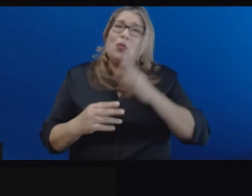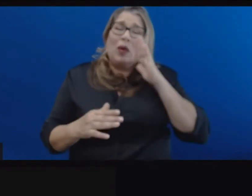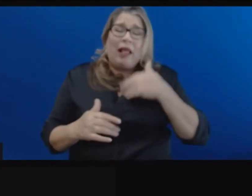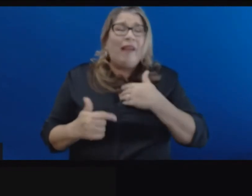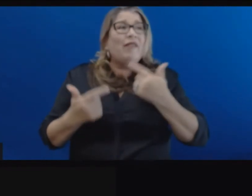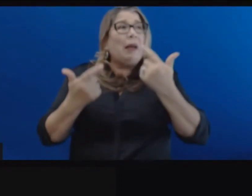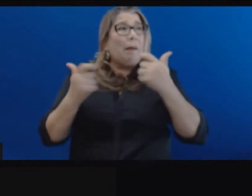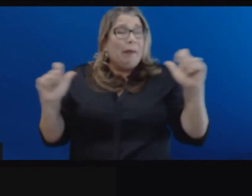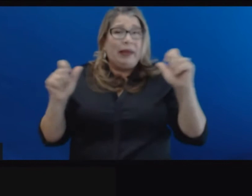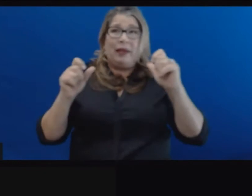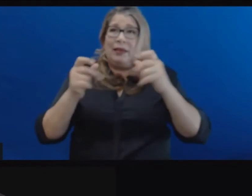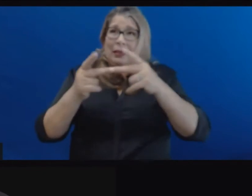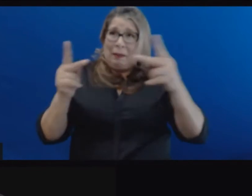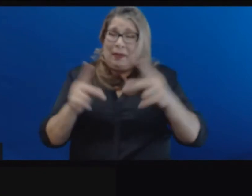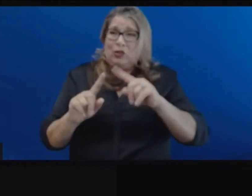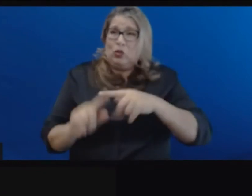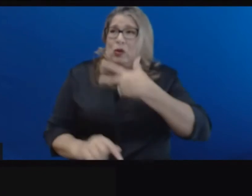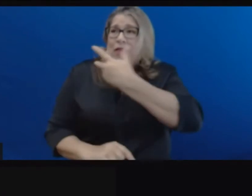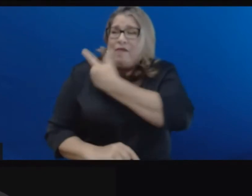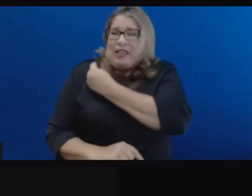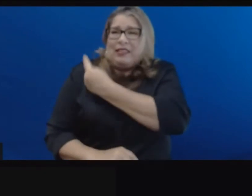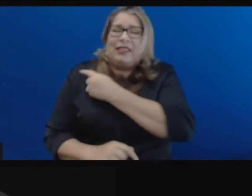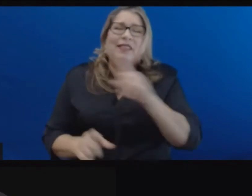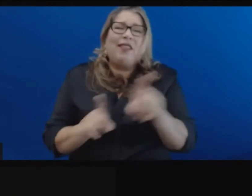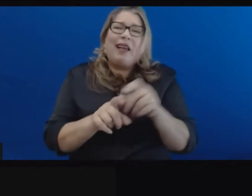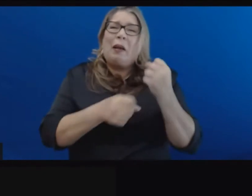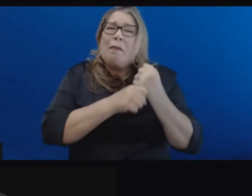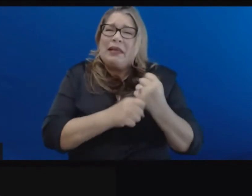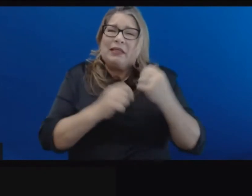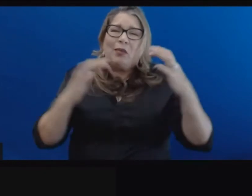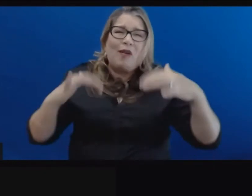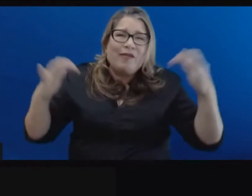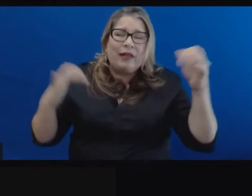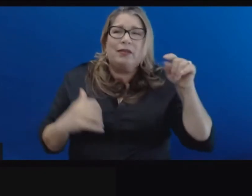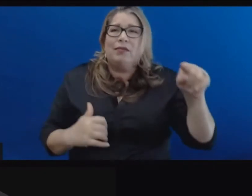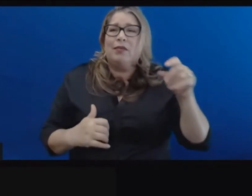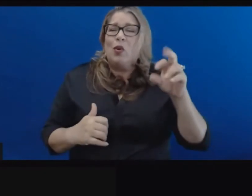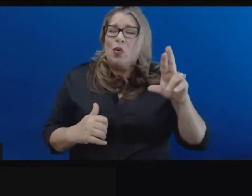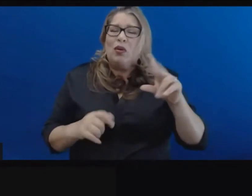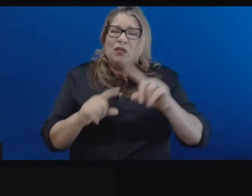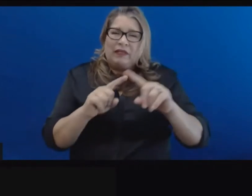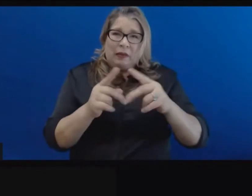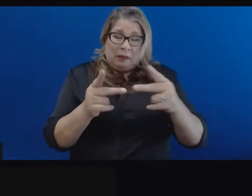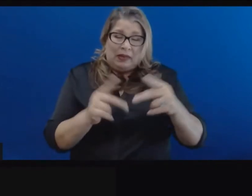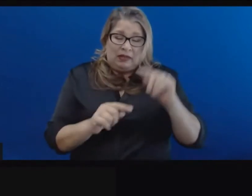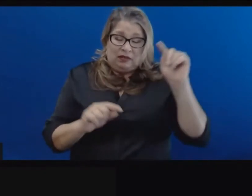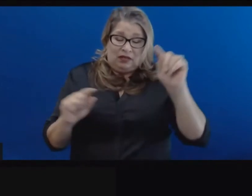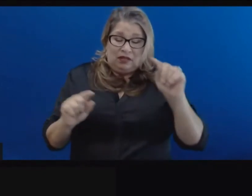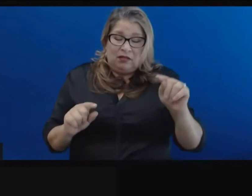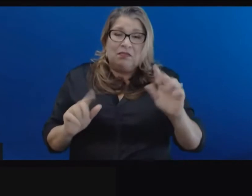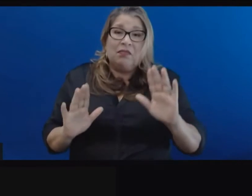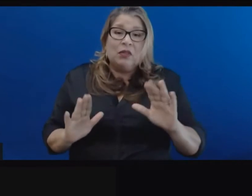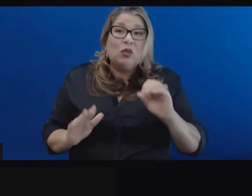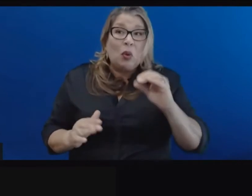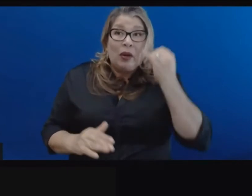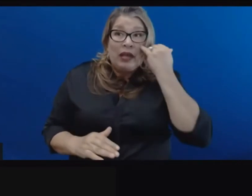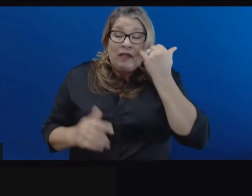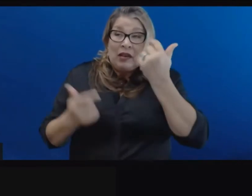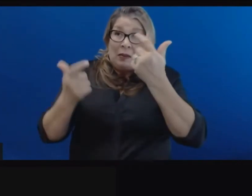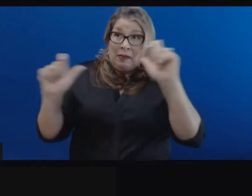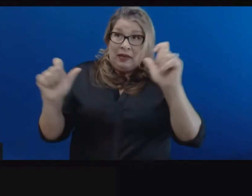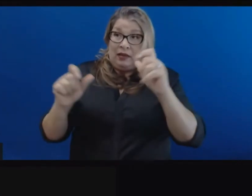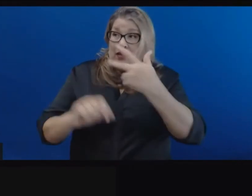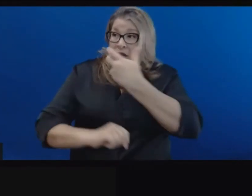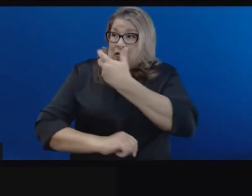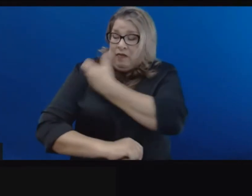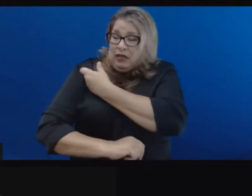our ability to move to new tiers? And then secondly, Joe Biden says that he wants most schools reopened by the end of